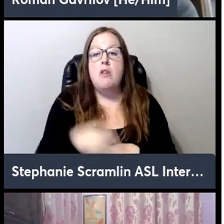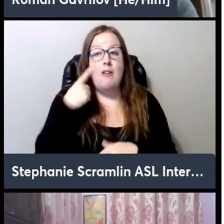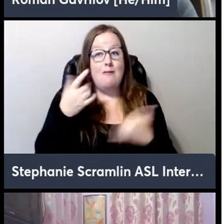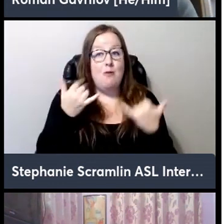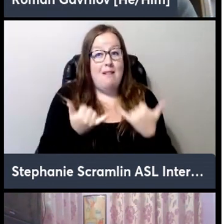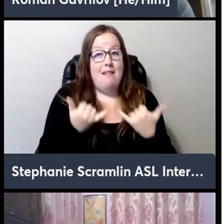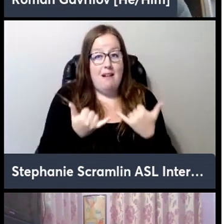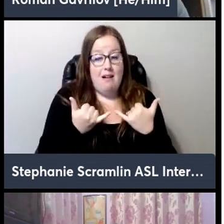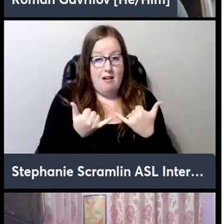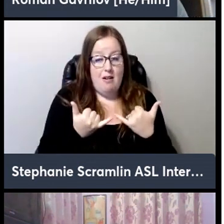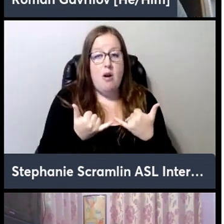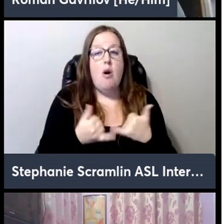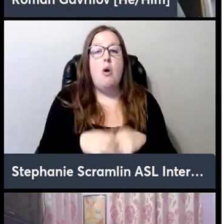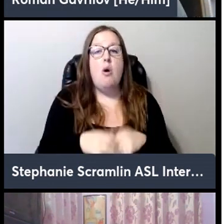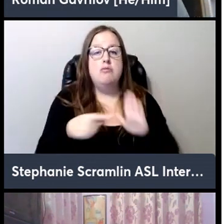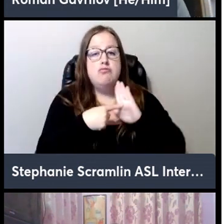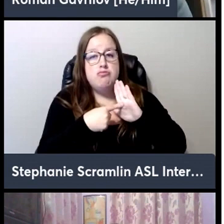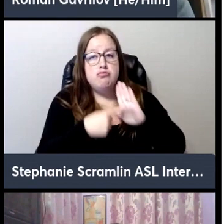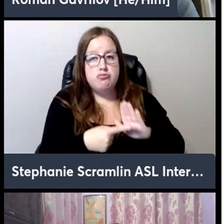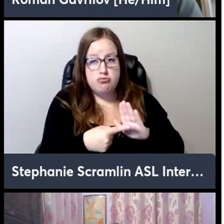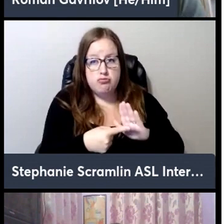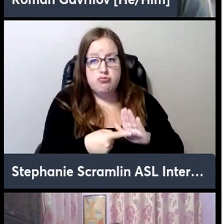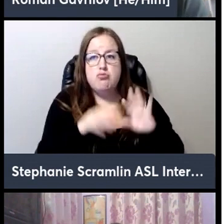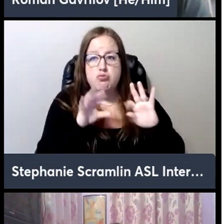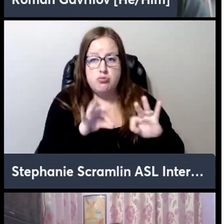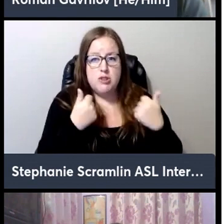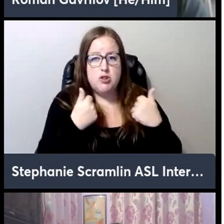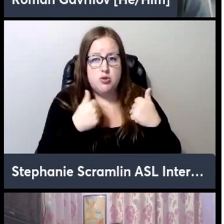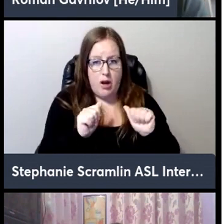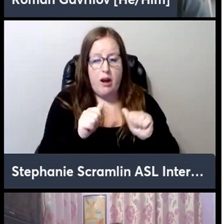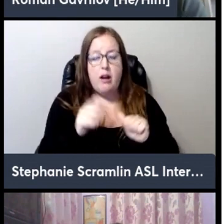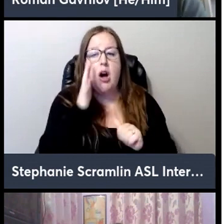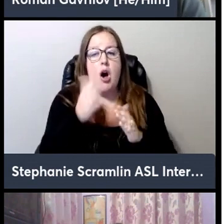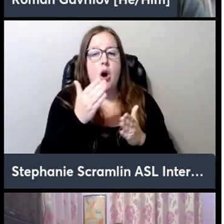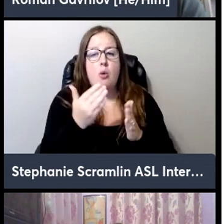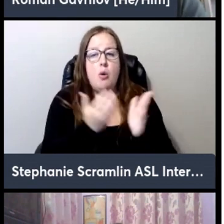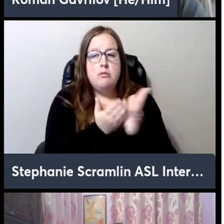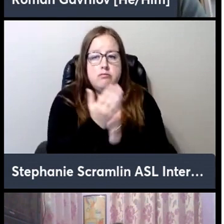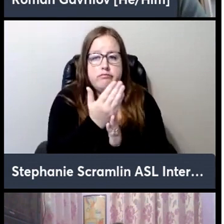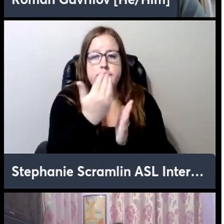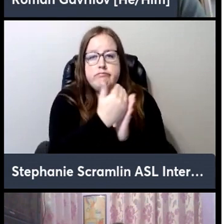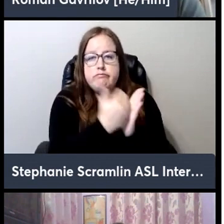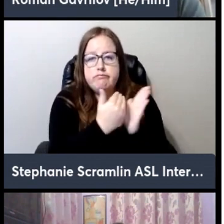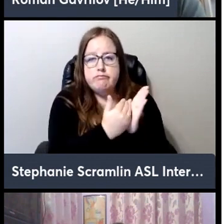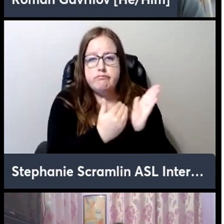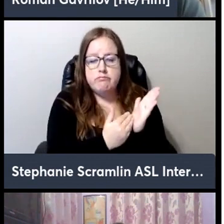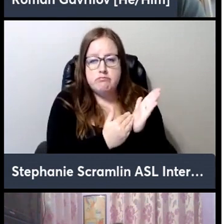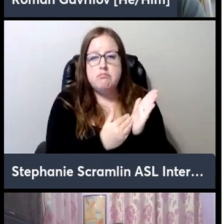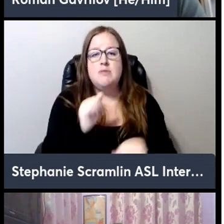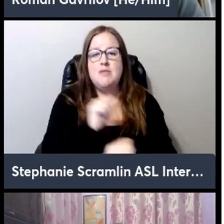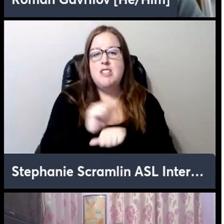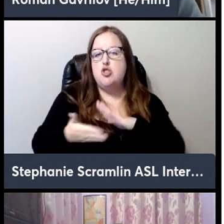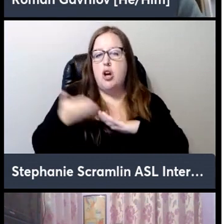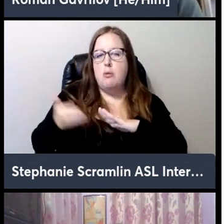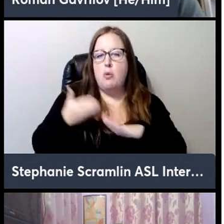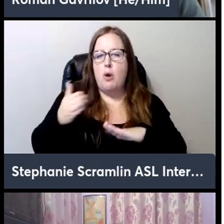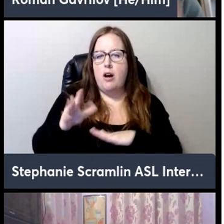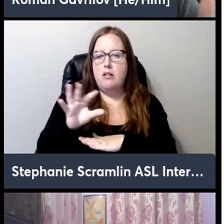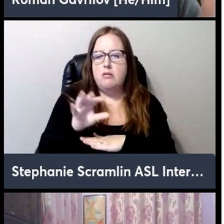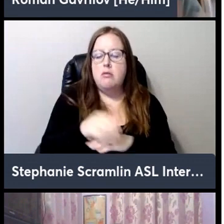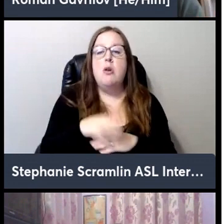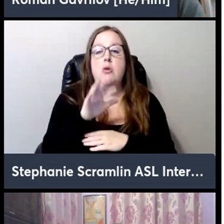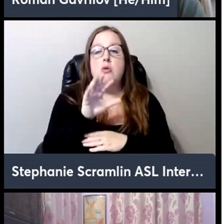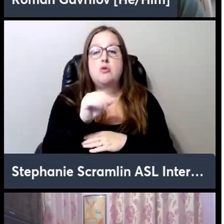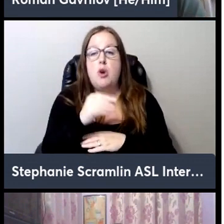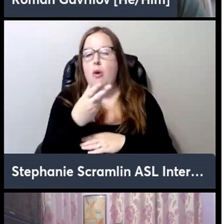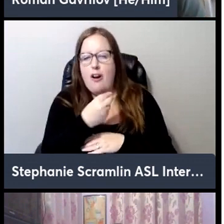now, it shows that it's running. Let me quickly walk you through uh, the job run view. So there are a